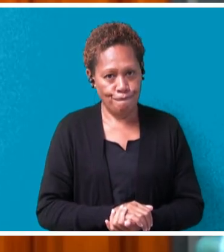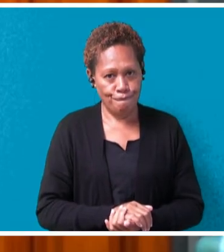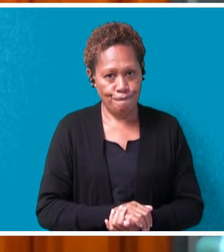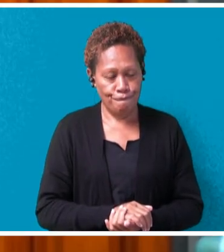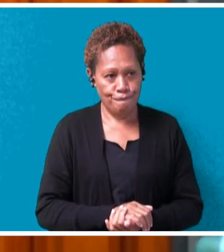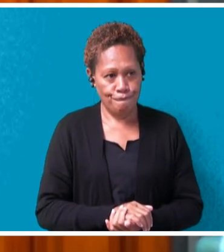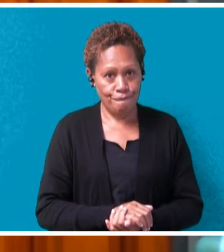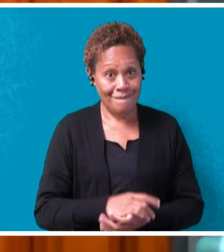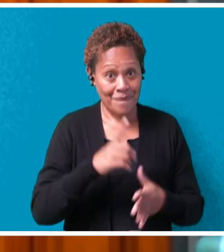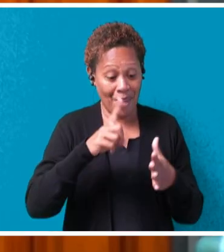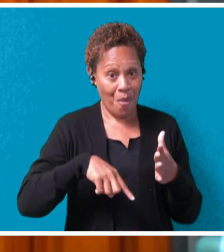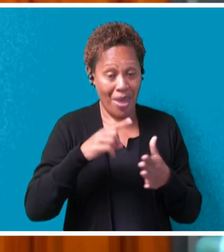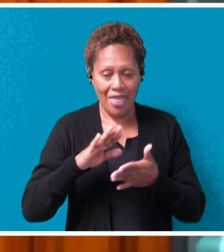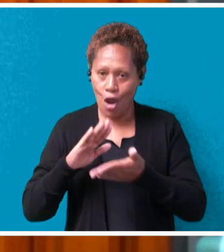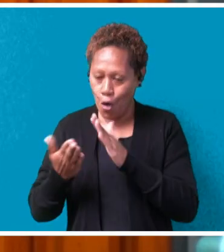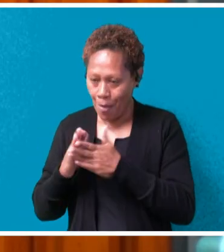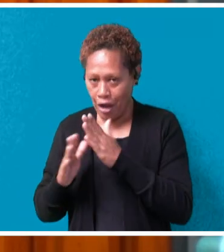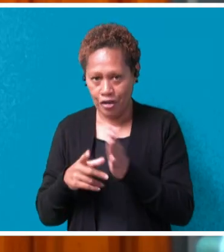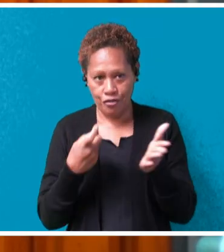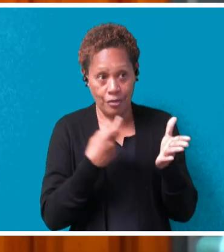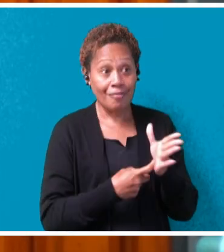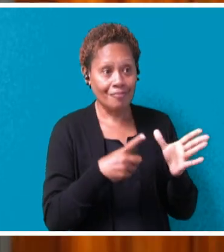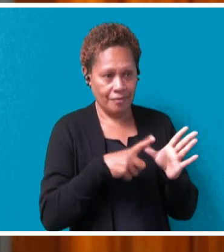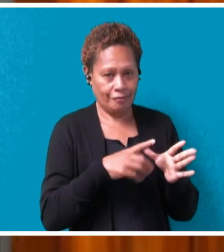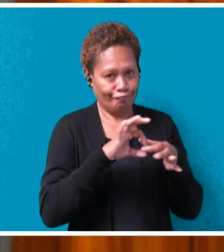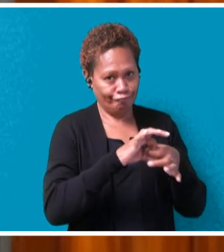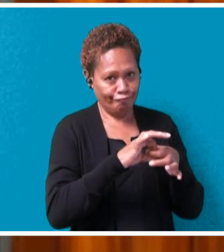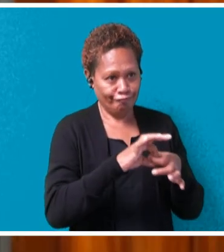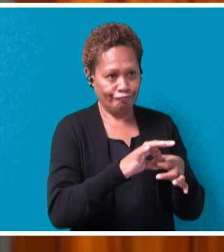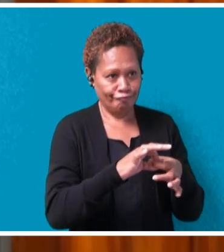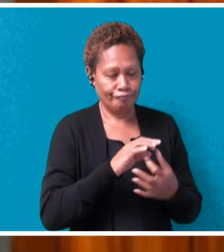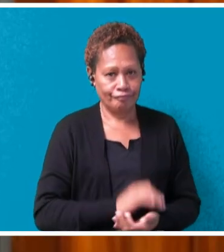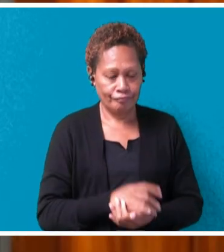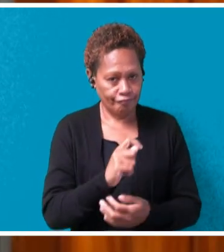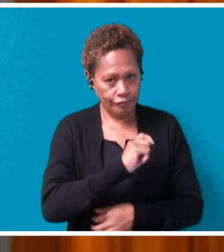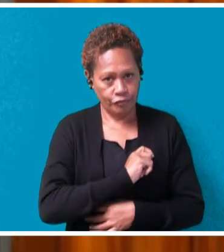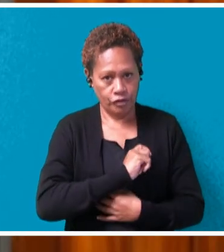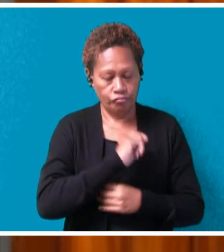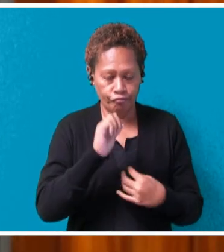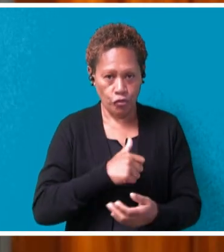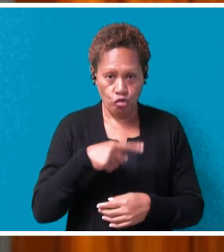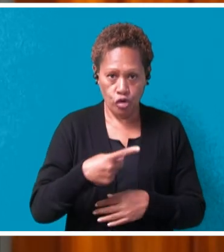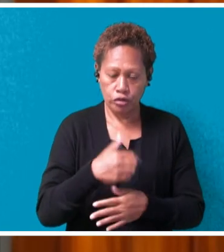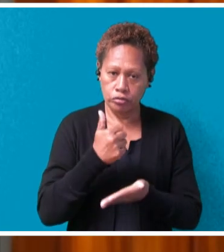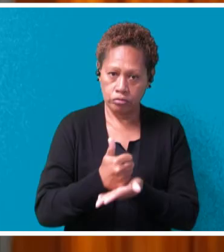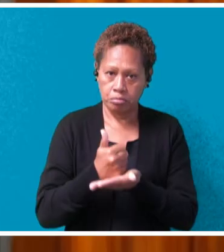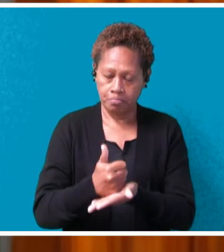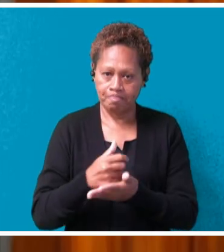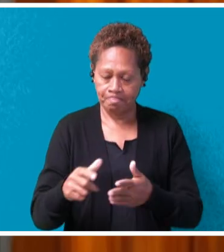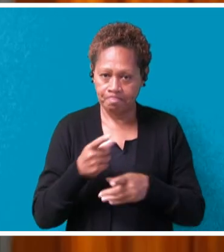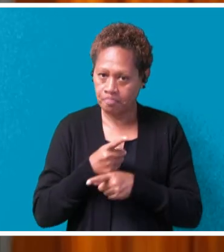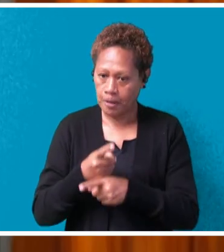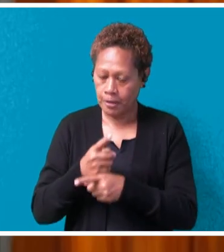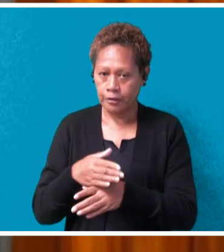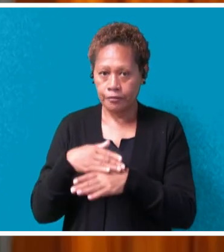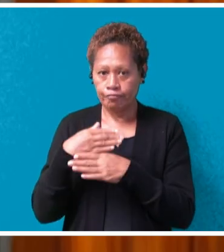the many other communities in Ra from which I draw my strength. Your trust and unwavering support continue to guide me as I serve